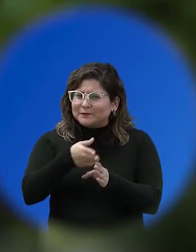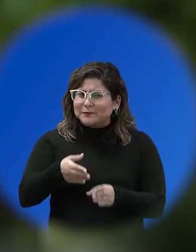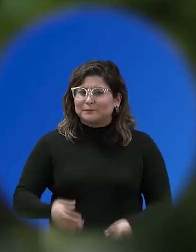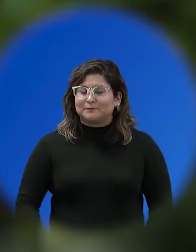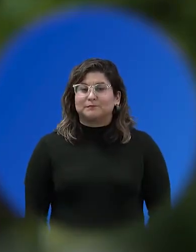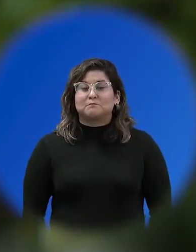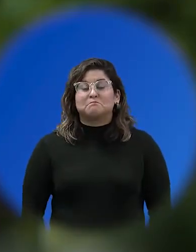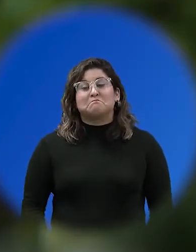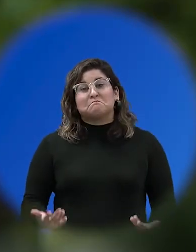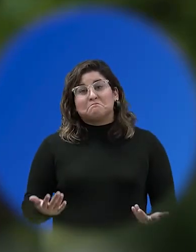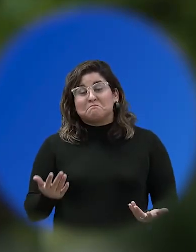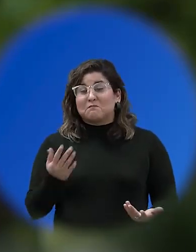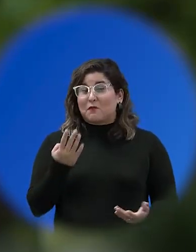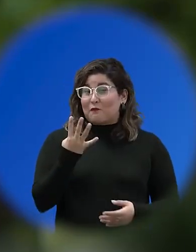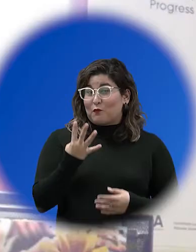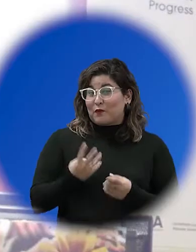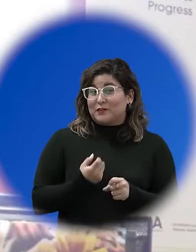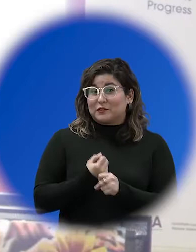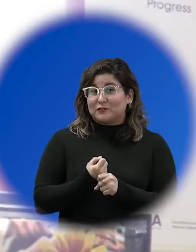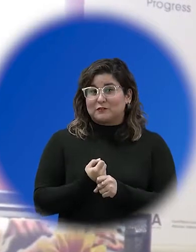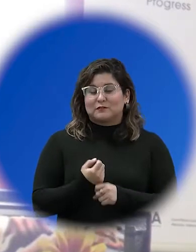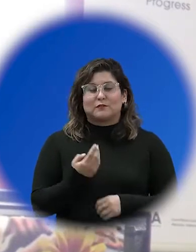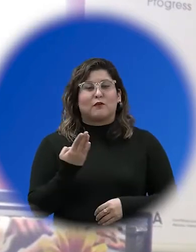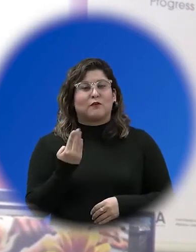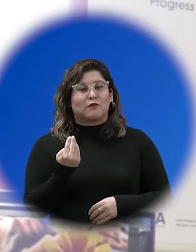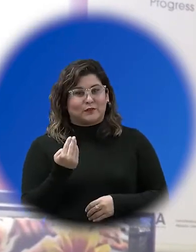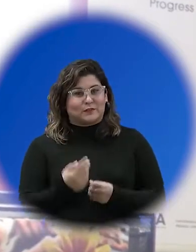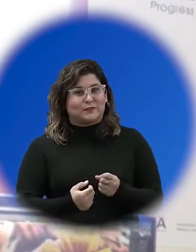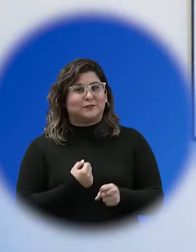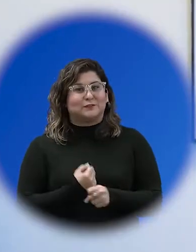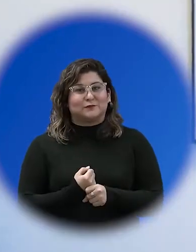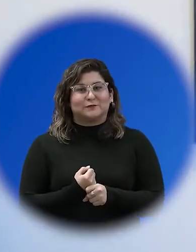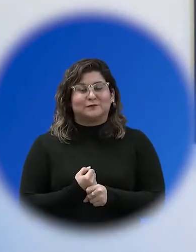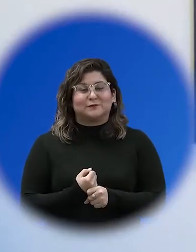Simply speaking, 4 years. 14 years.